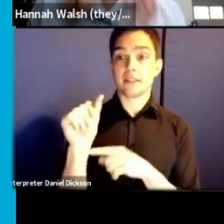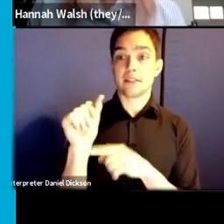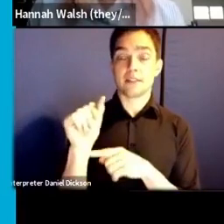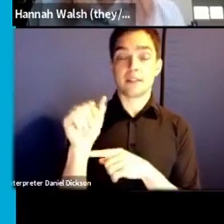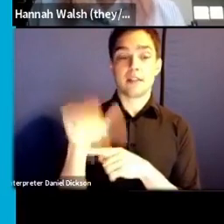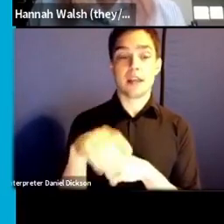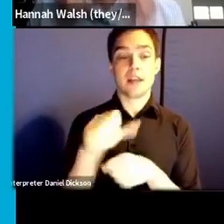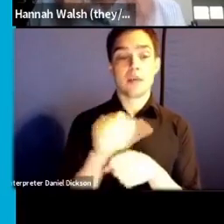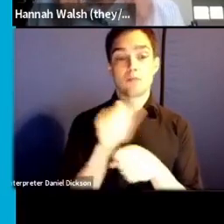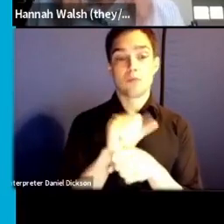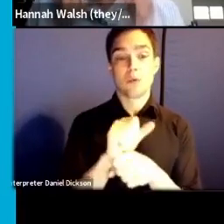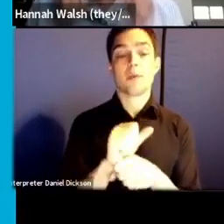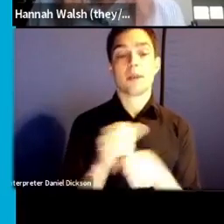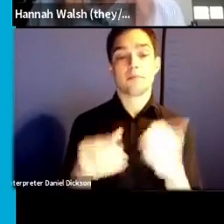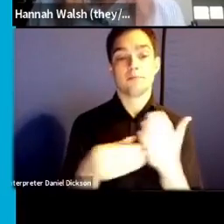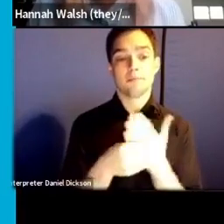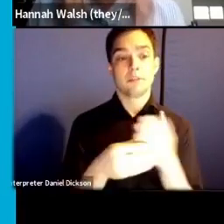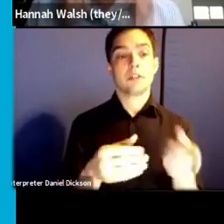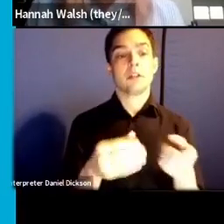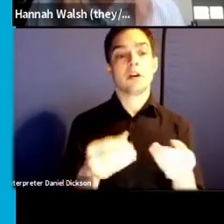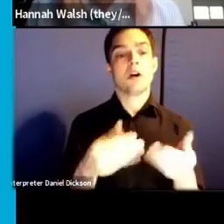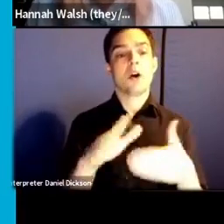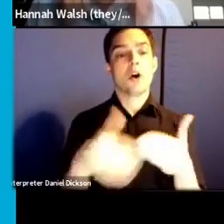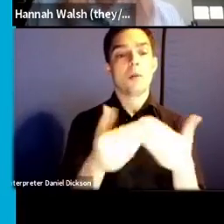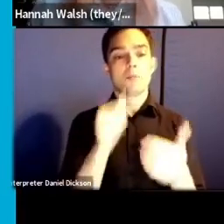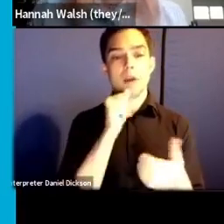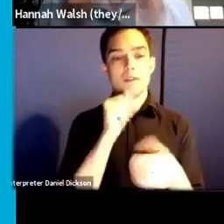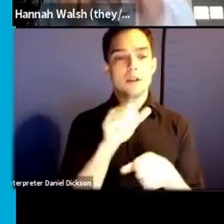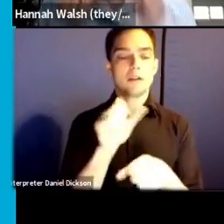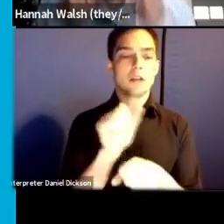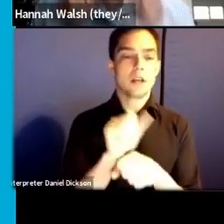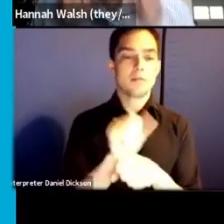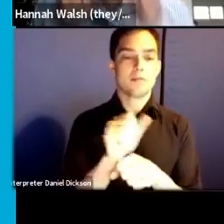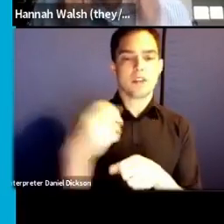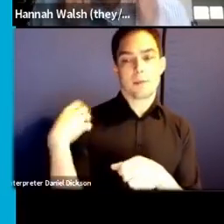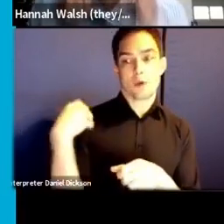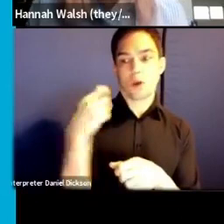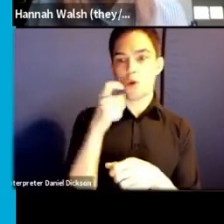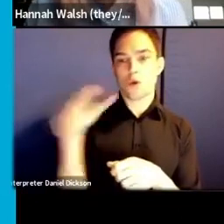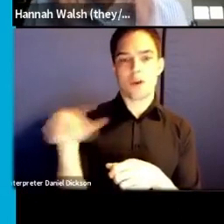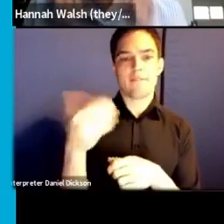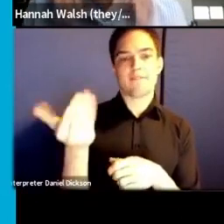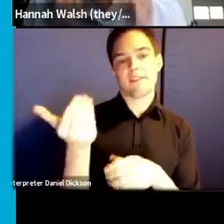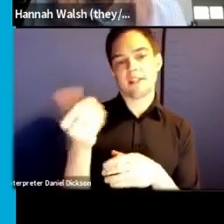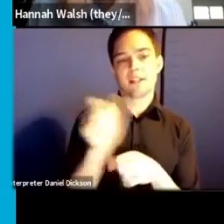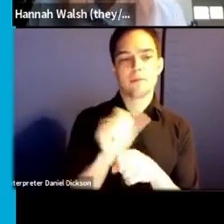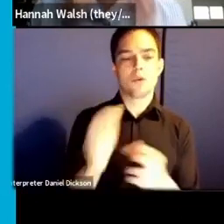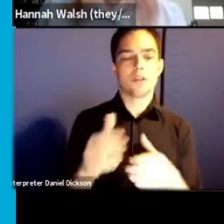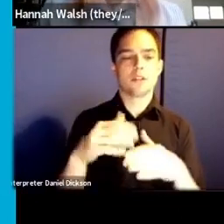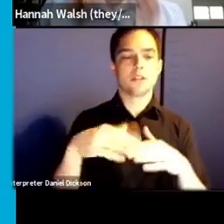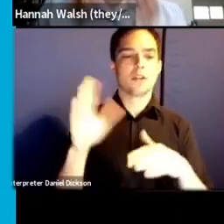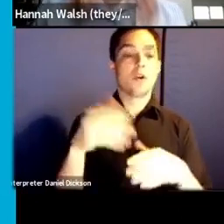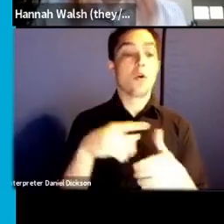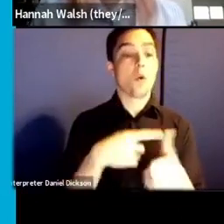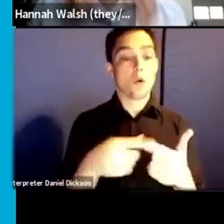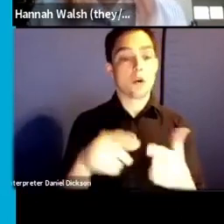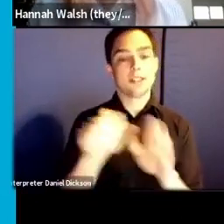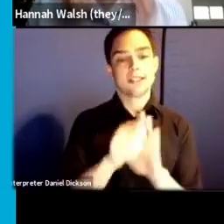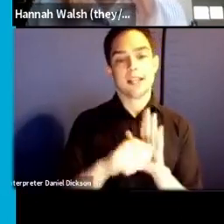provision, applies to all private employers with 15 or more employees, as well as all public employers, such as state and local government.